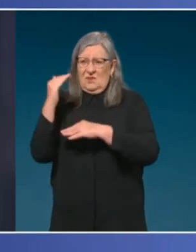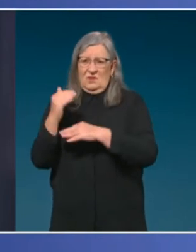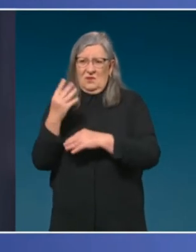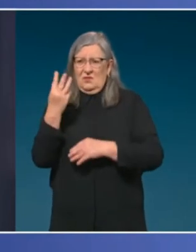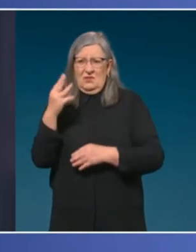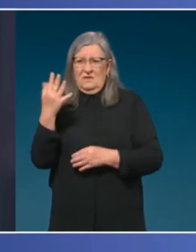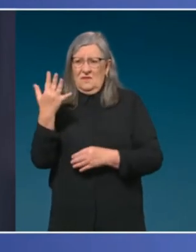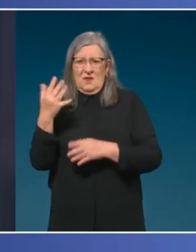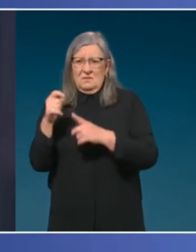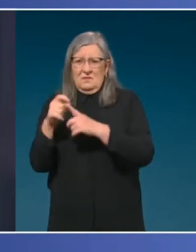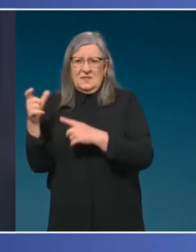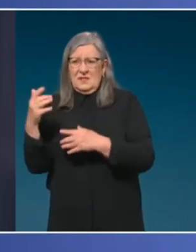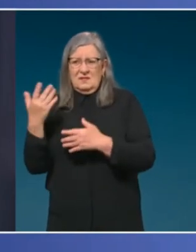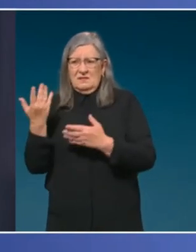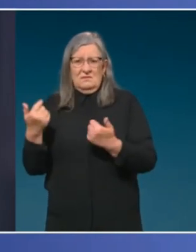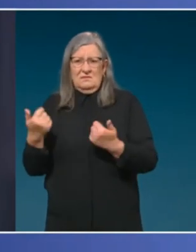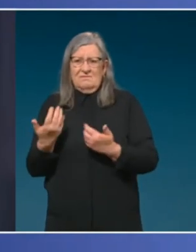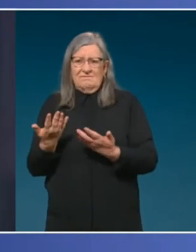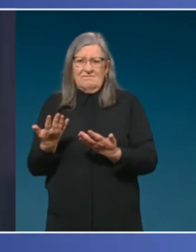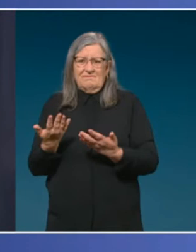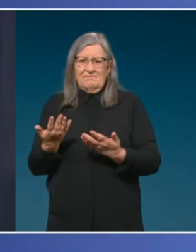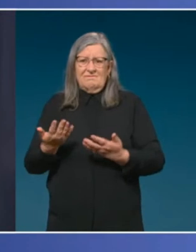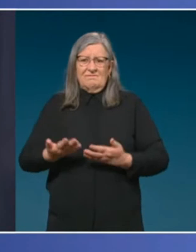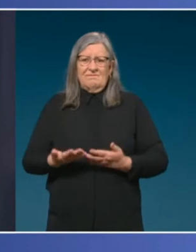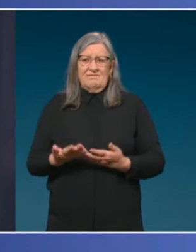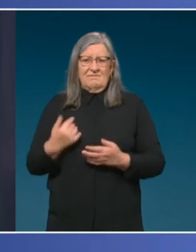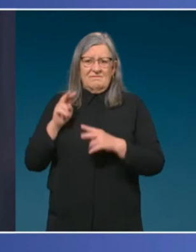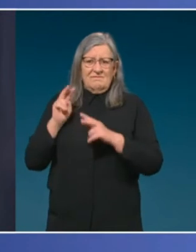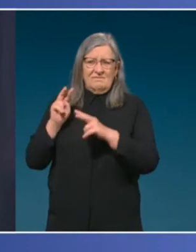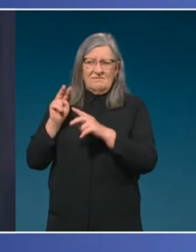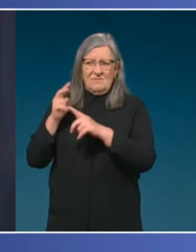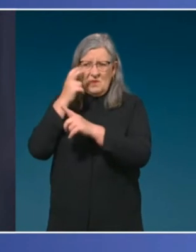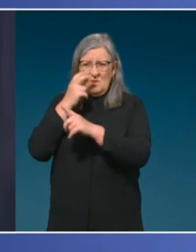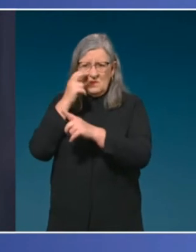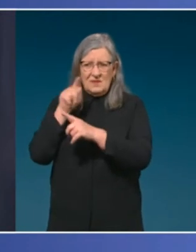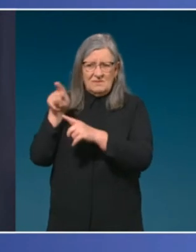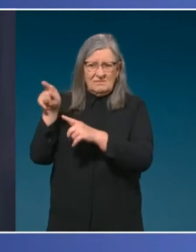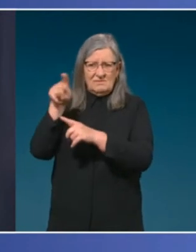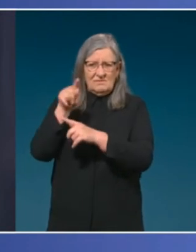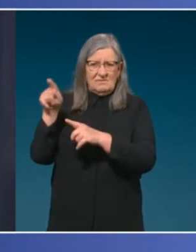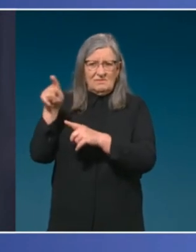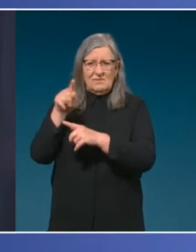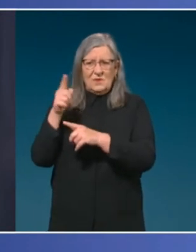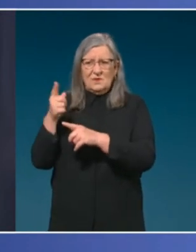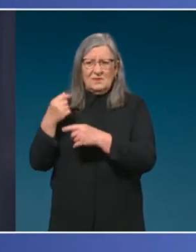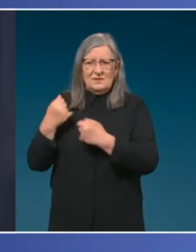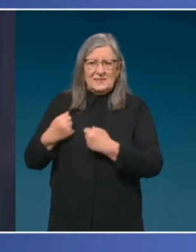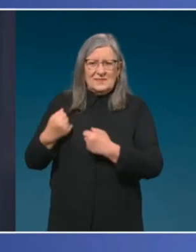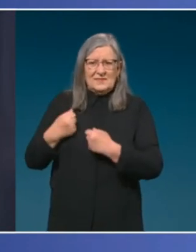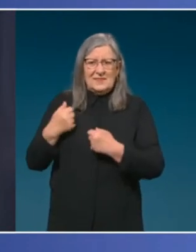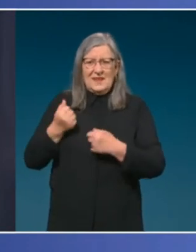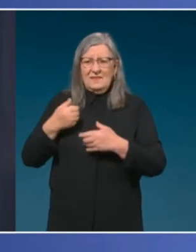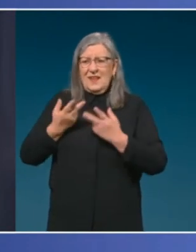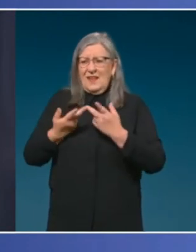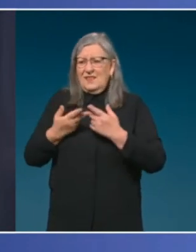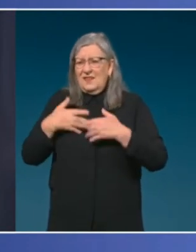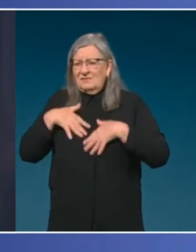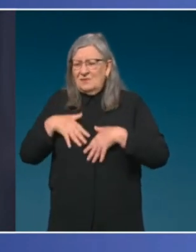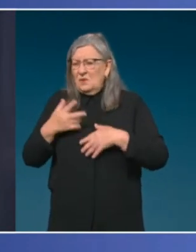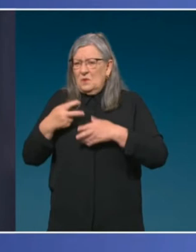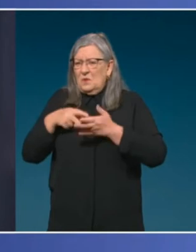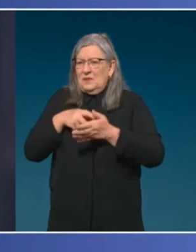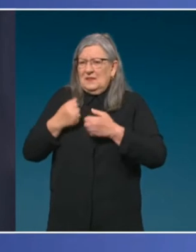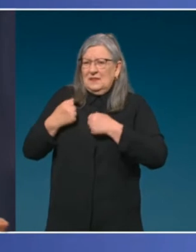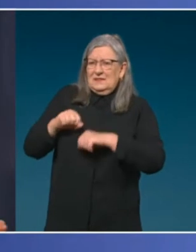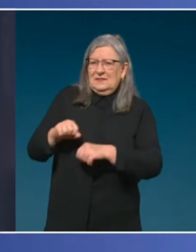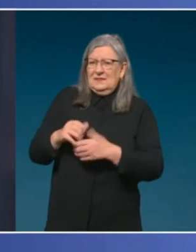older people, more people at higher risk of disease. Again, as I mentioned, most of the information and the detailed information are young